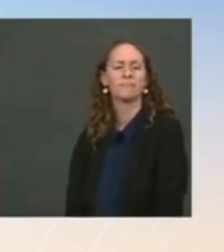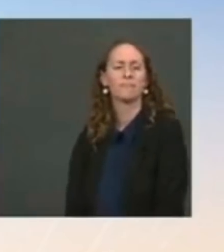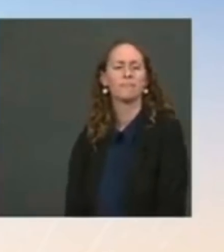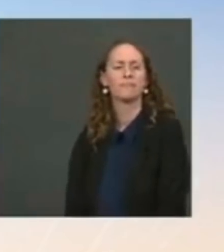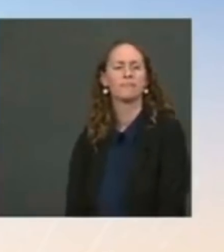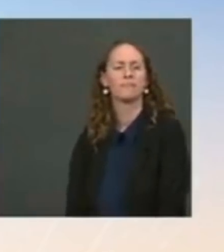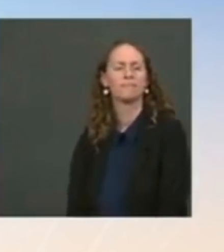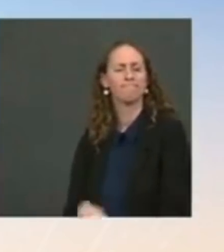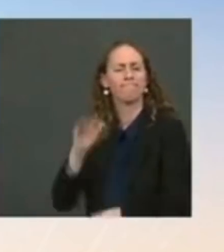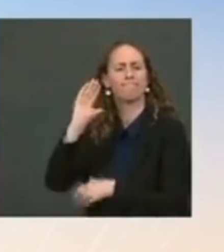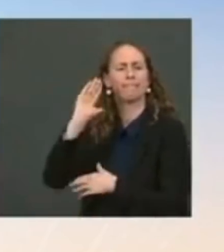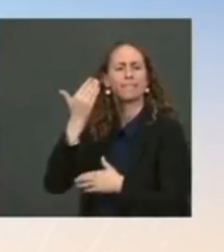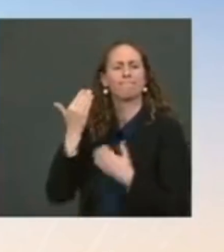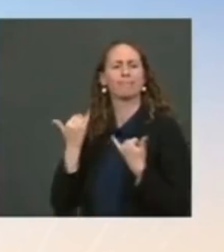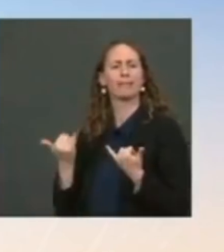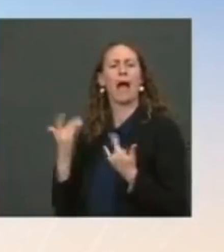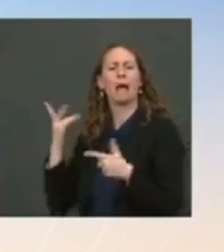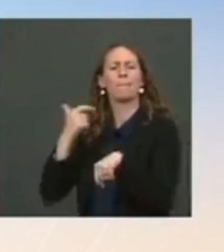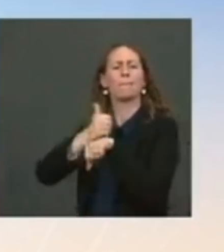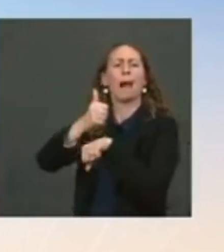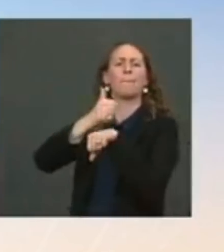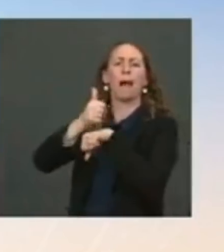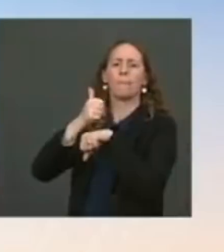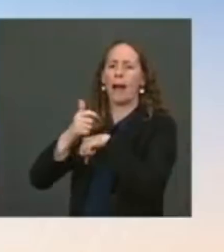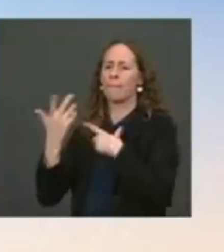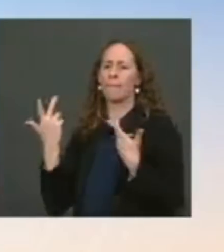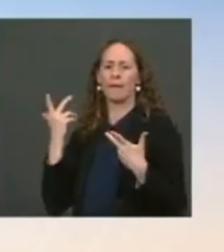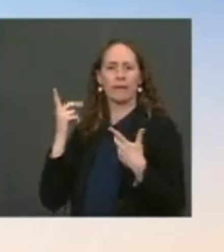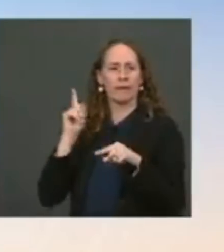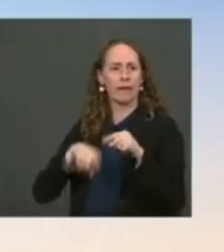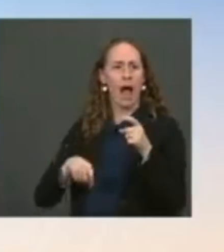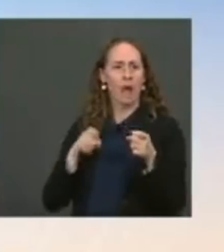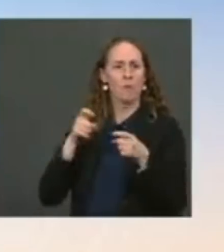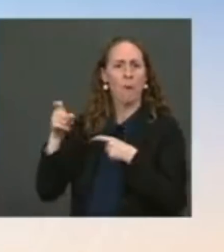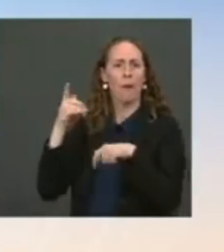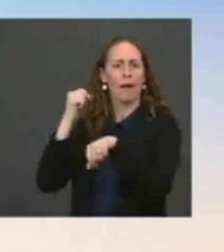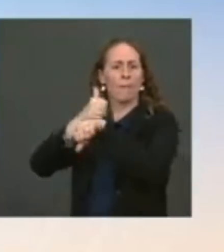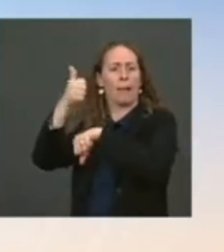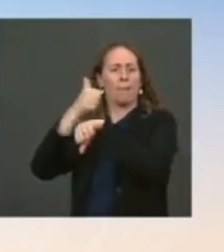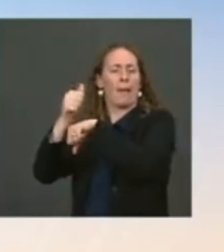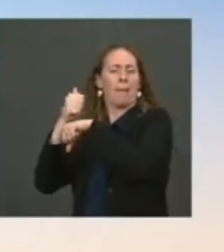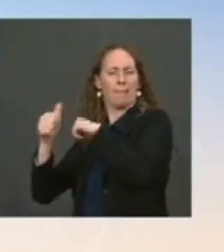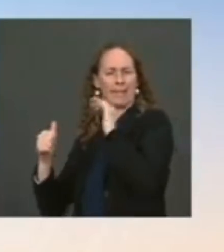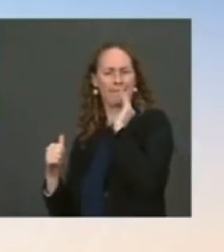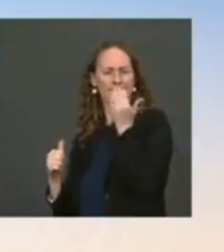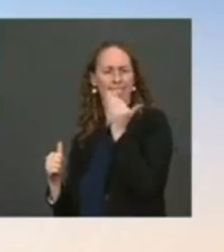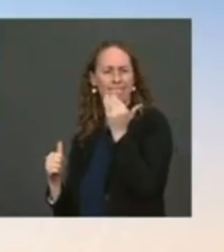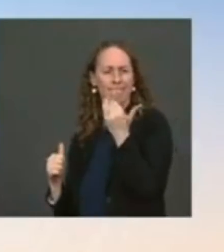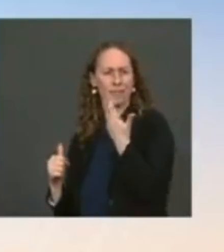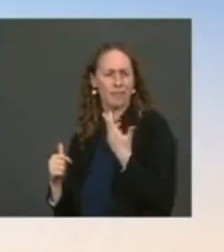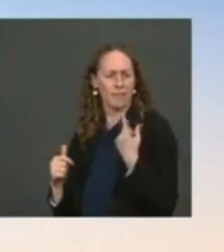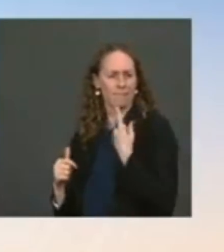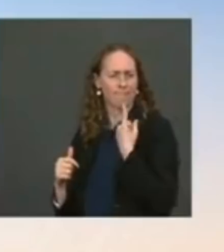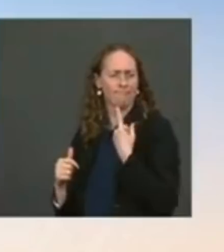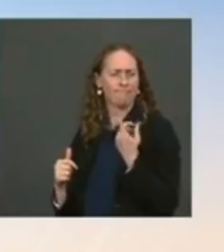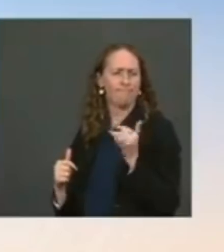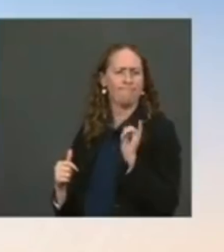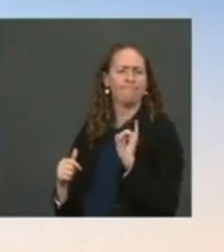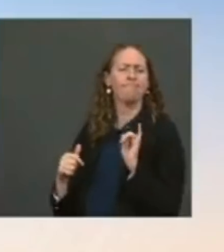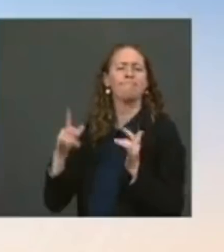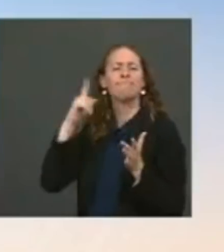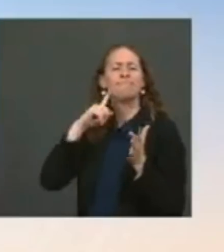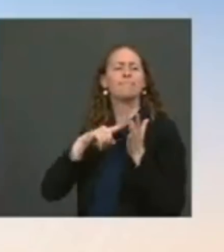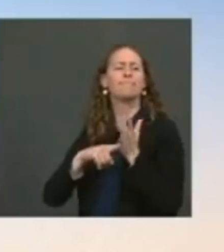have direct control over. Is there a sense in the White House here that the president could be blamed for a frustrating holiday season